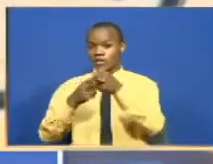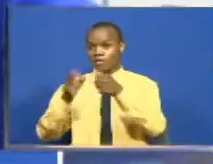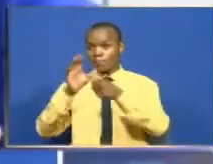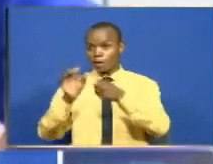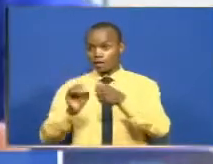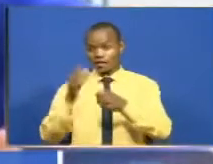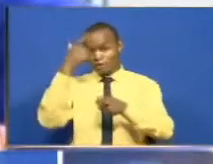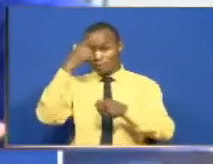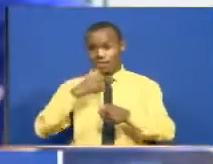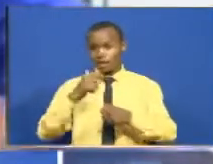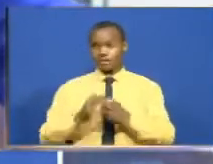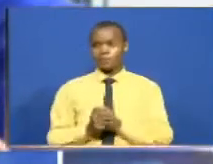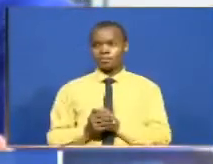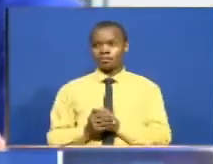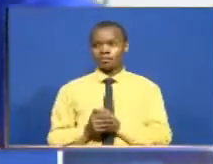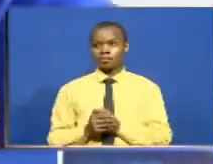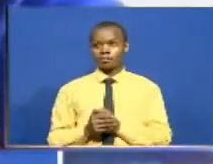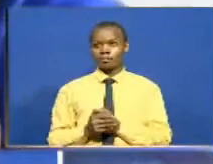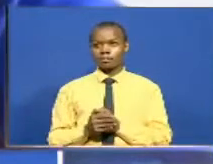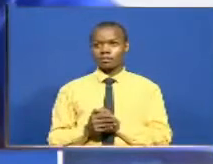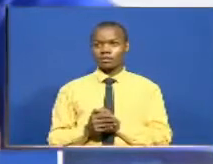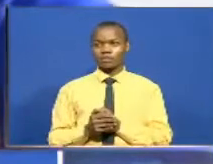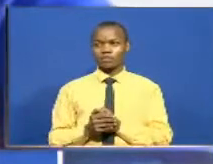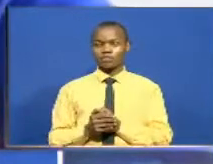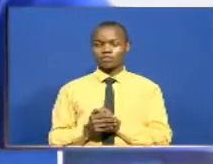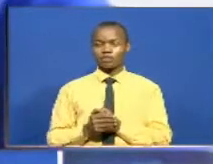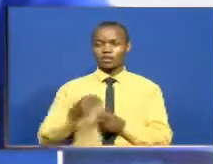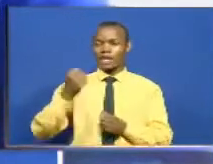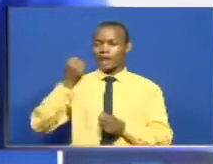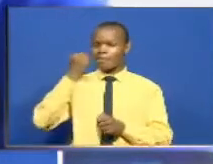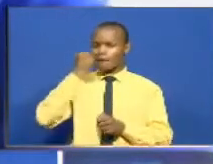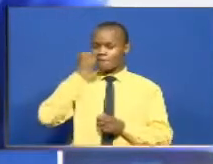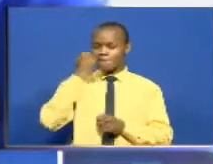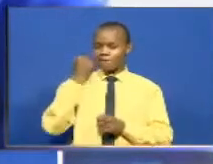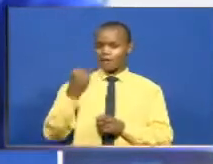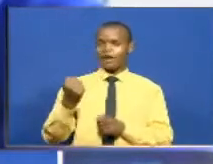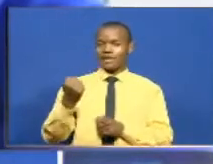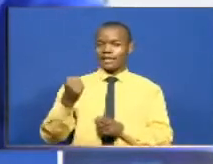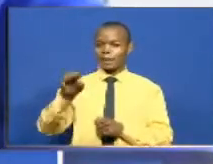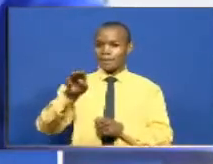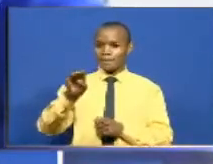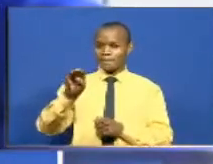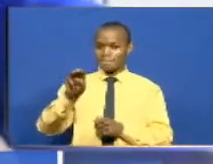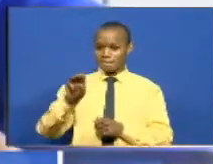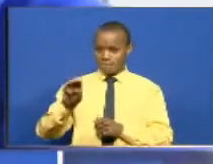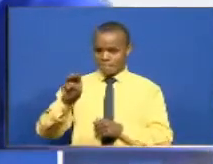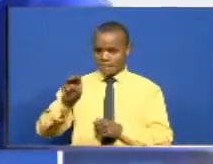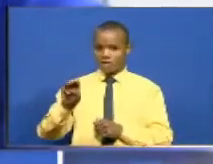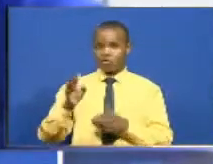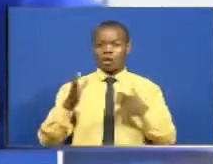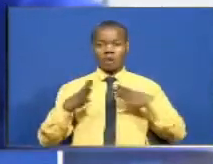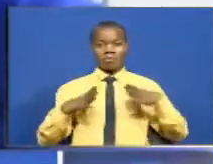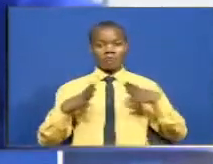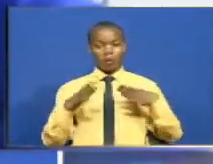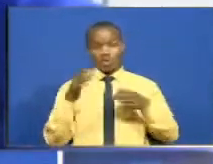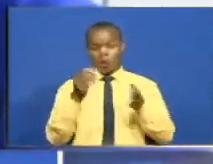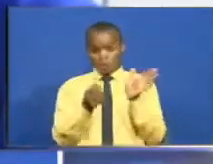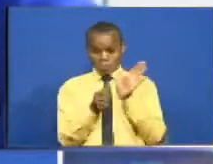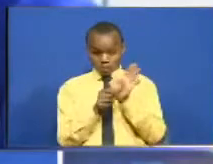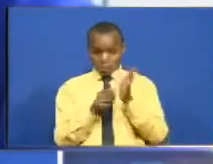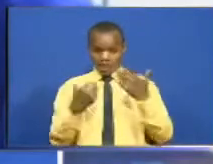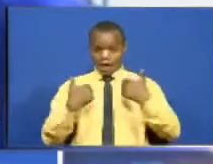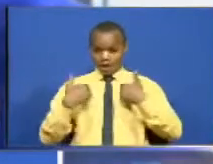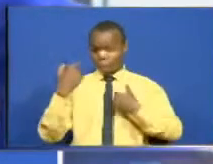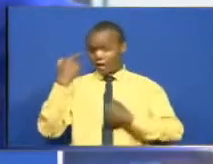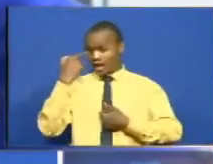blind. About half a billion people in Africa have issues with their eyes, but